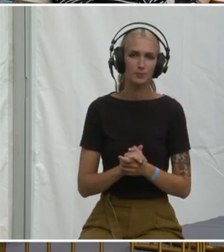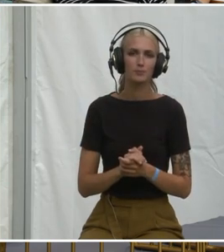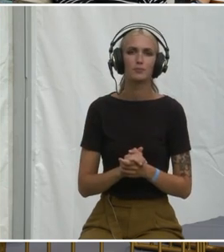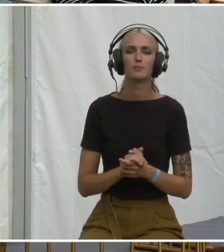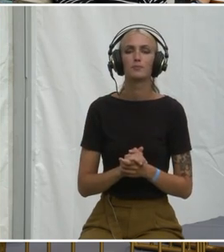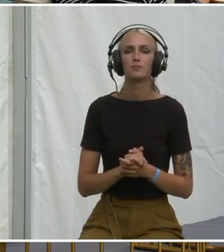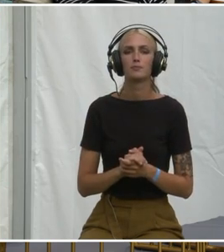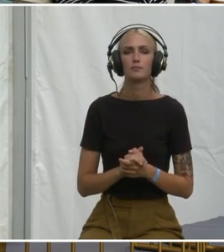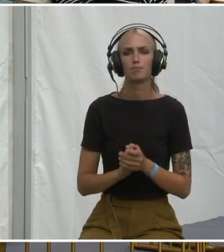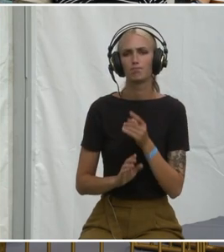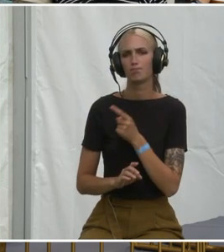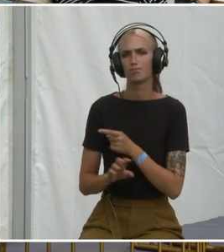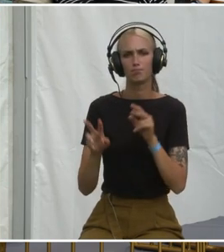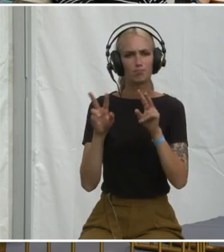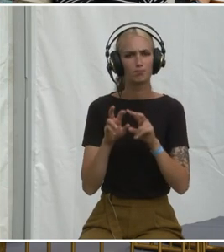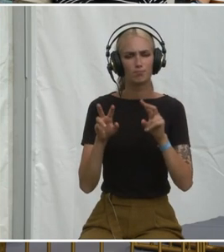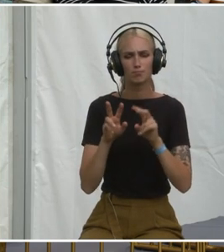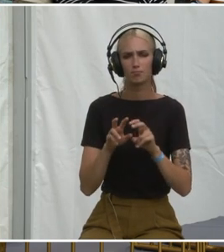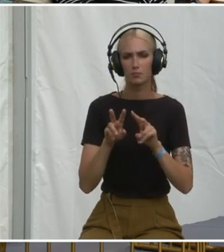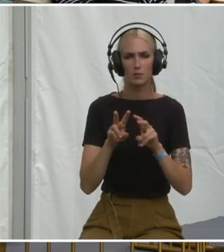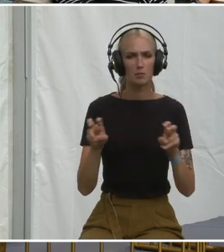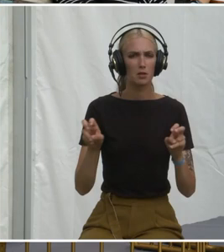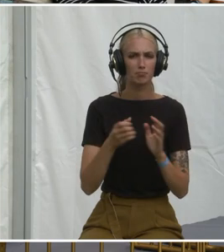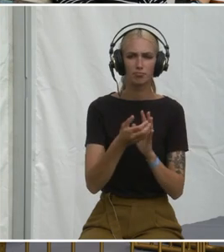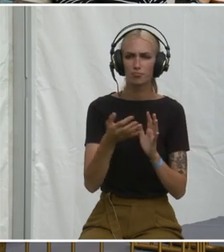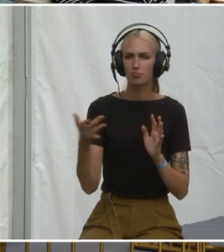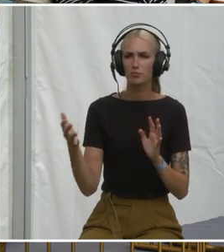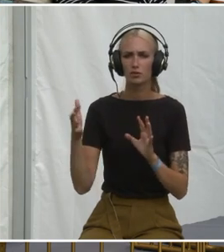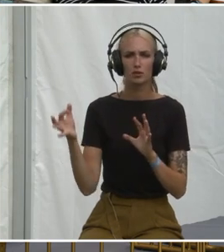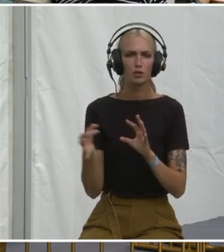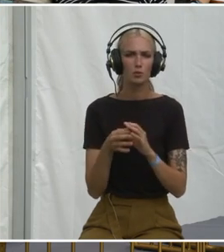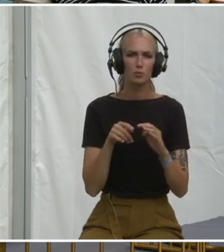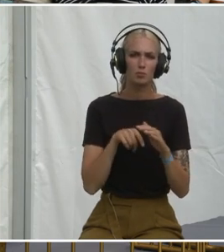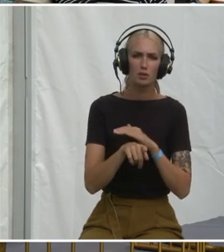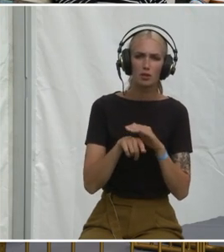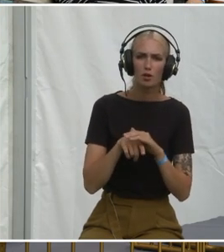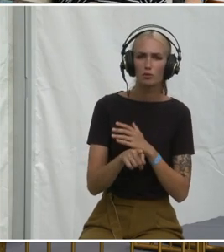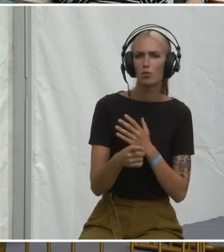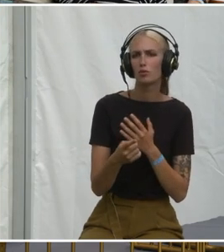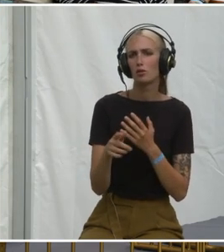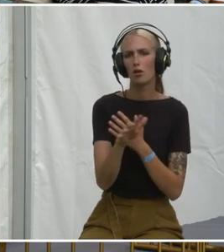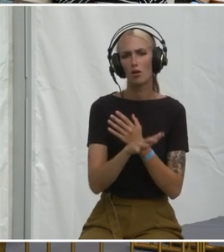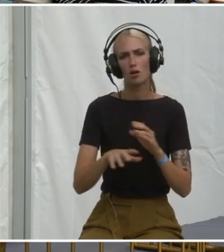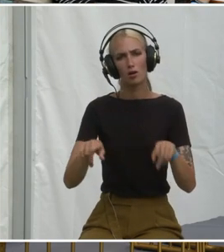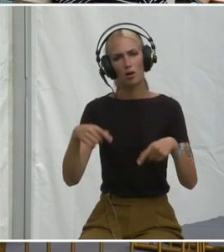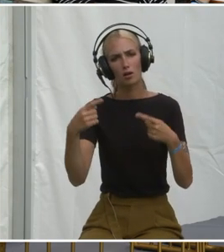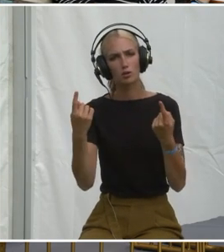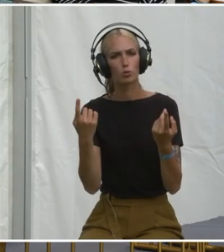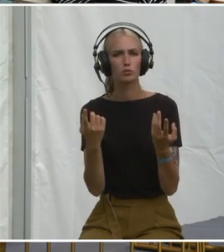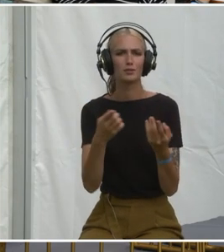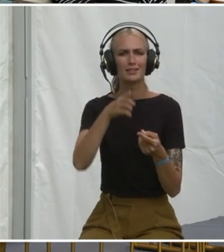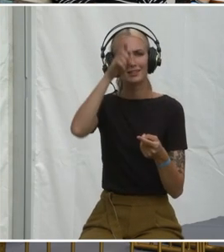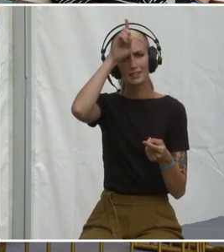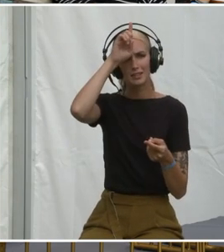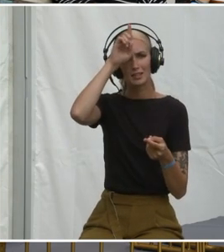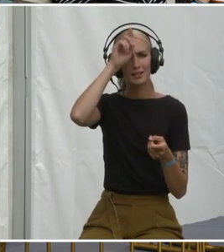a lot different topics, again, related to migration and regional development in many countries,